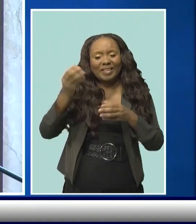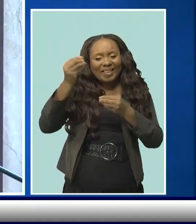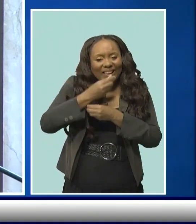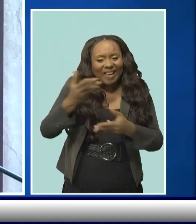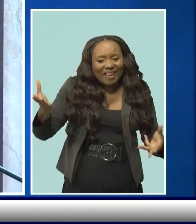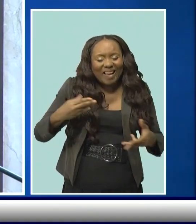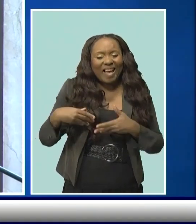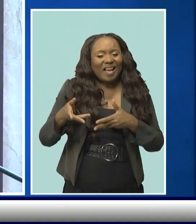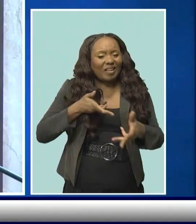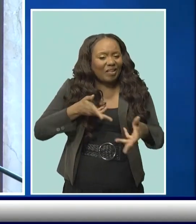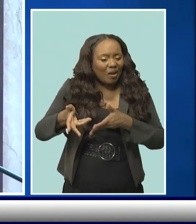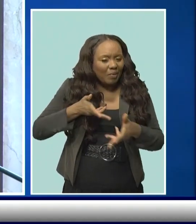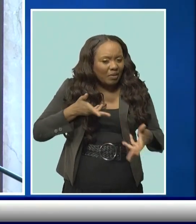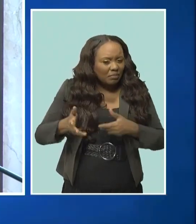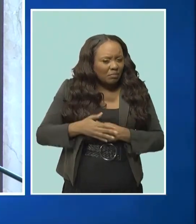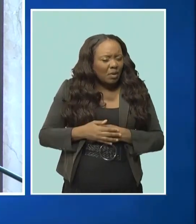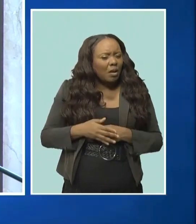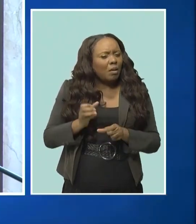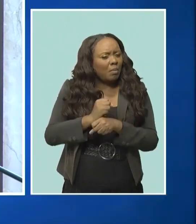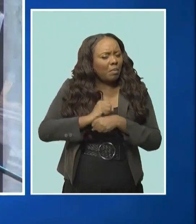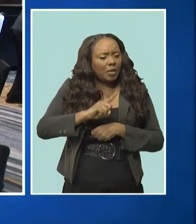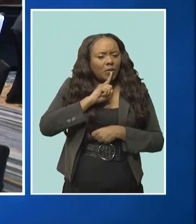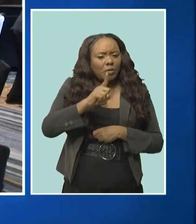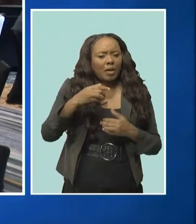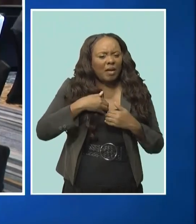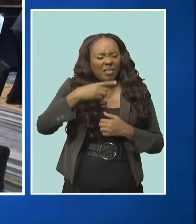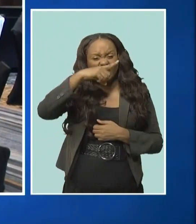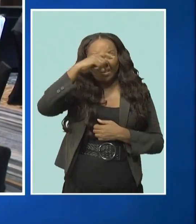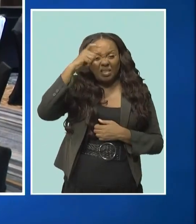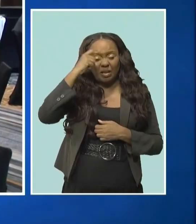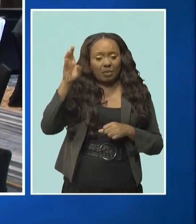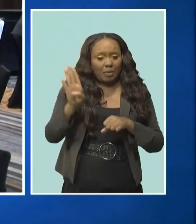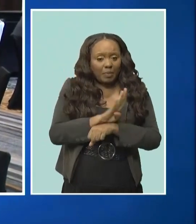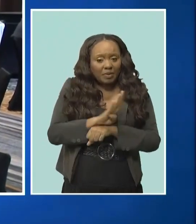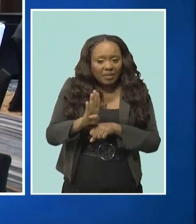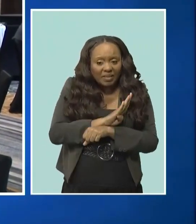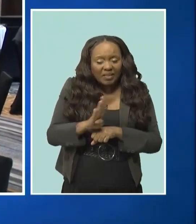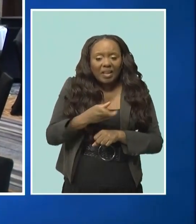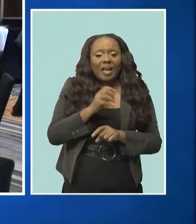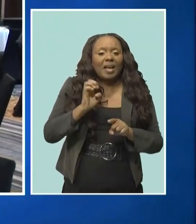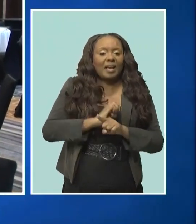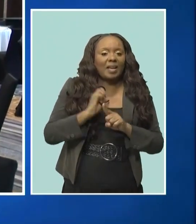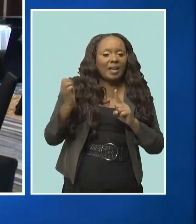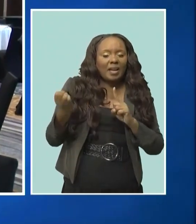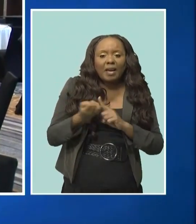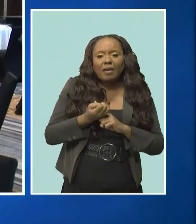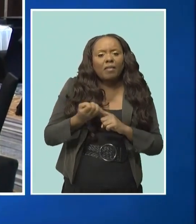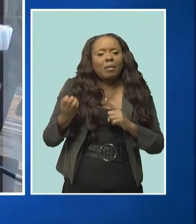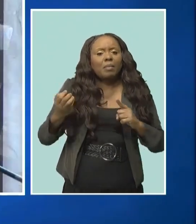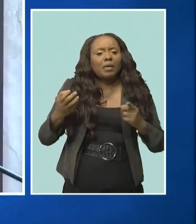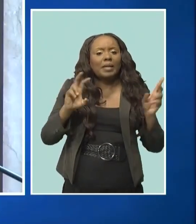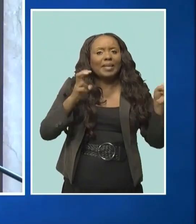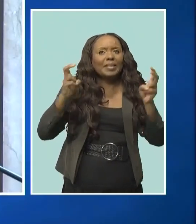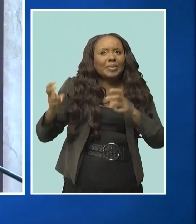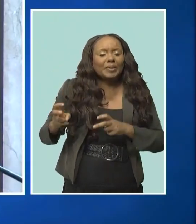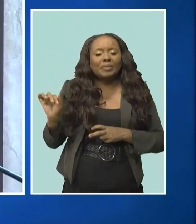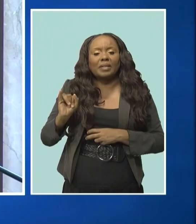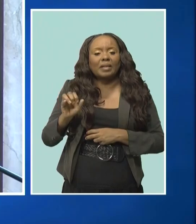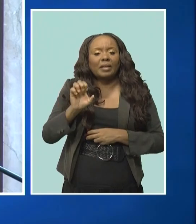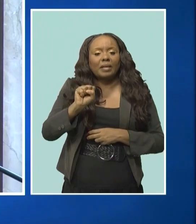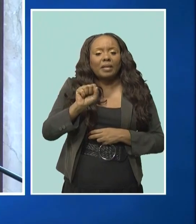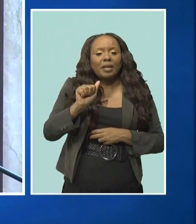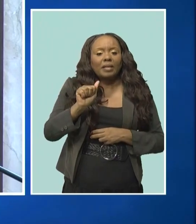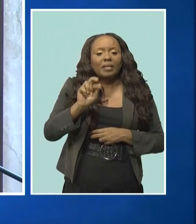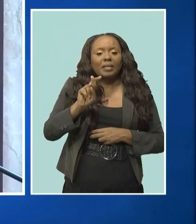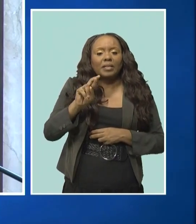collaboration, building summer business, addressing environmental issues such as sargassum and rodents, and infrastructural concerns